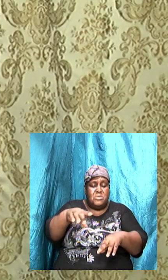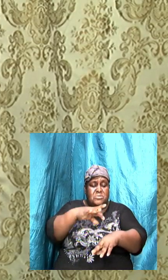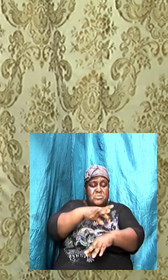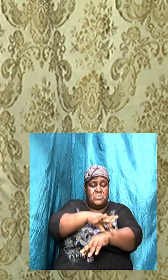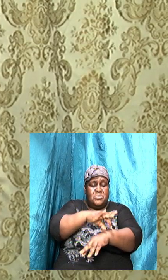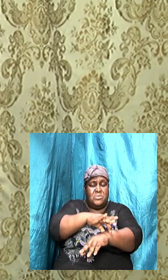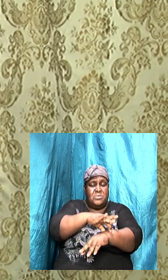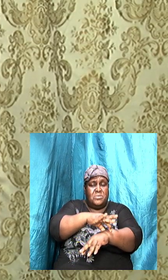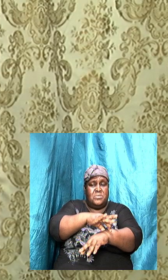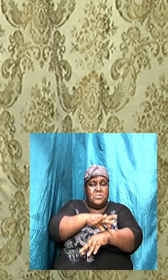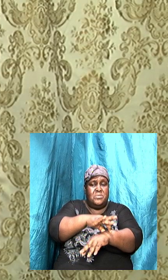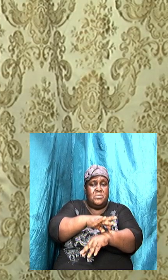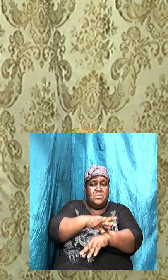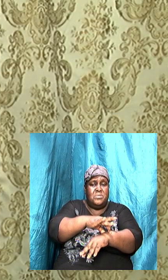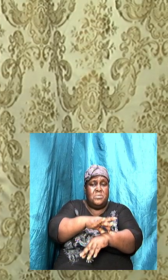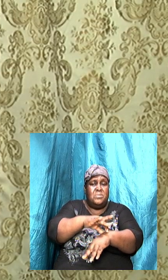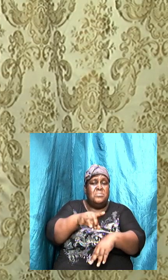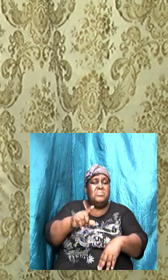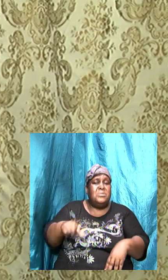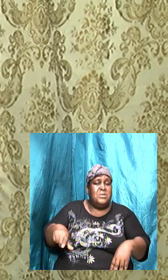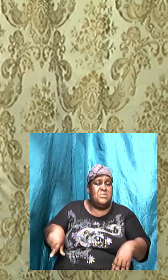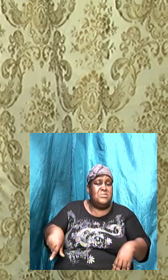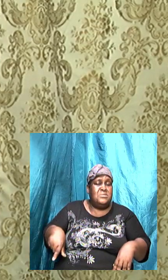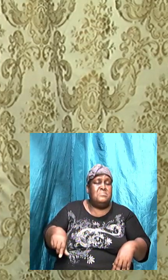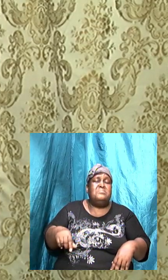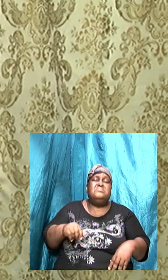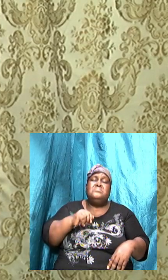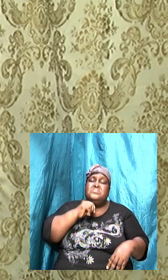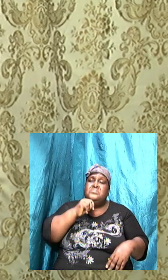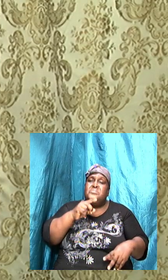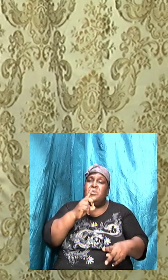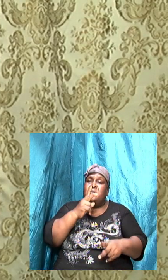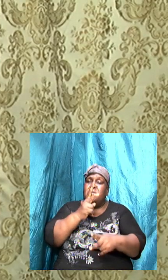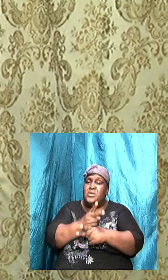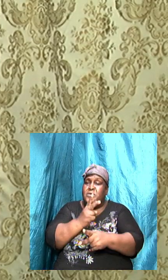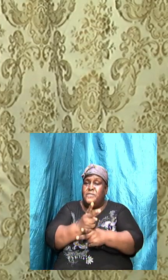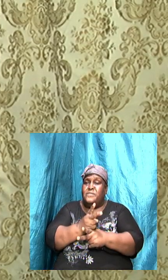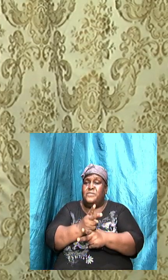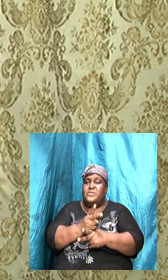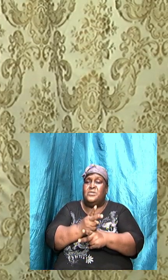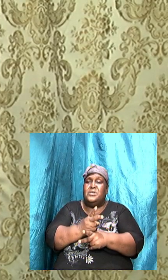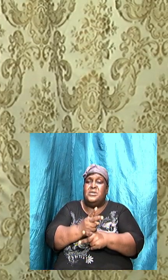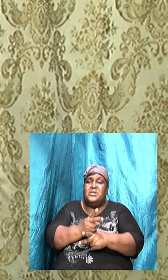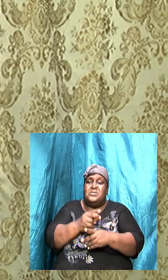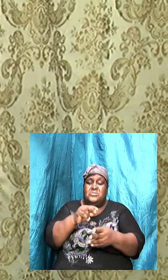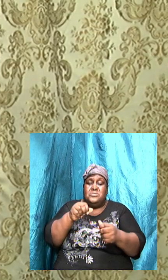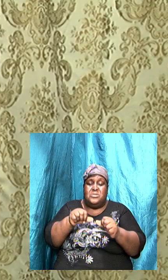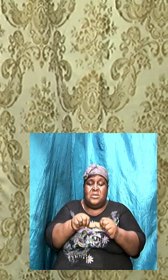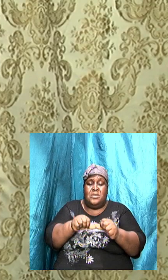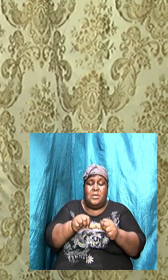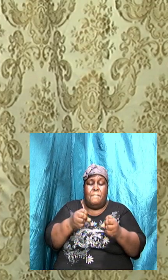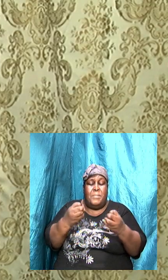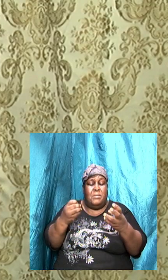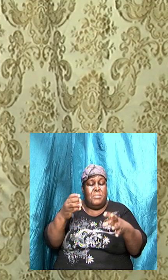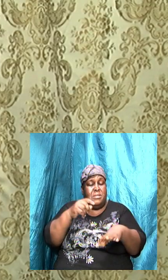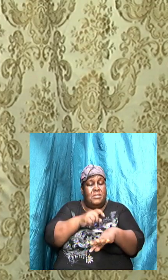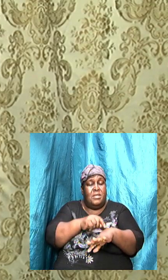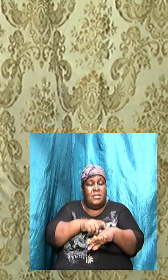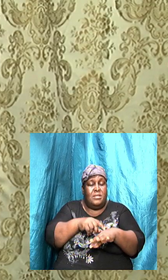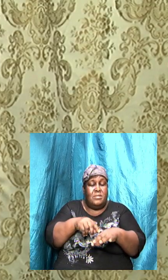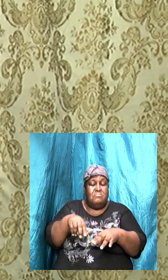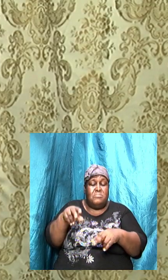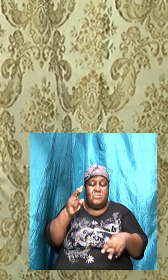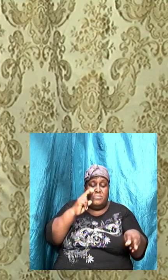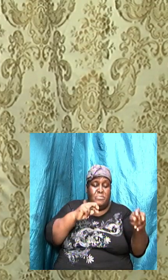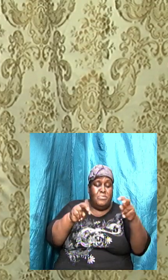on. And if we are not careful, we spend a lot of time looking at all the things that